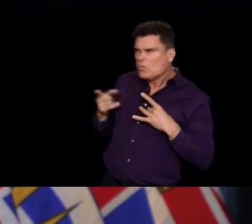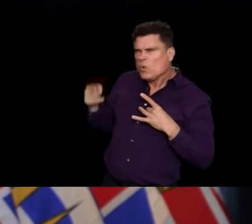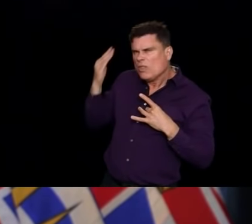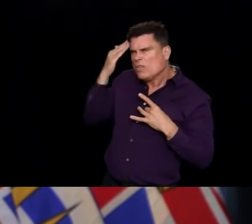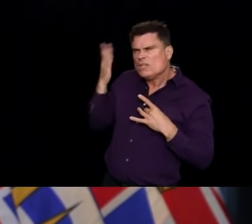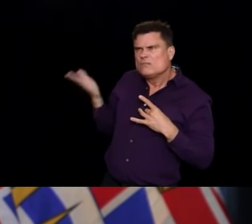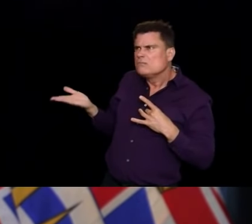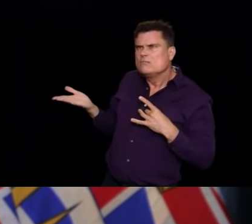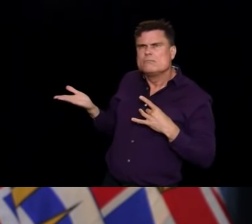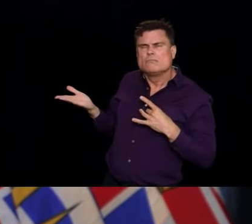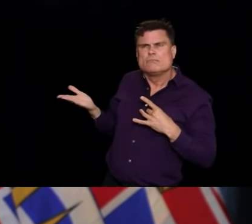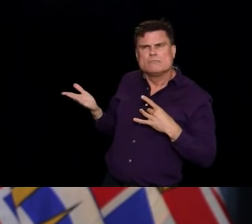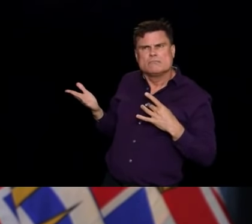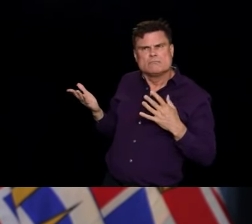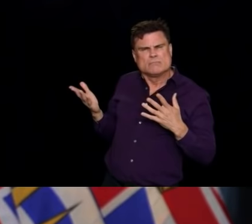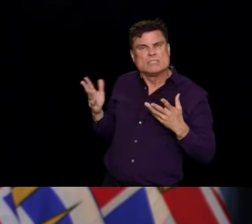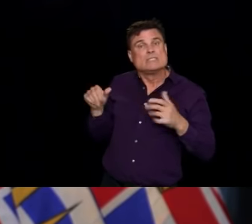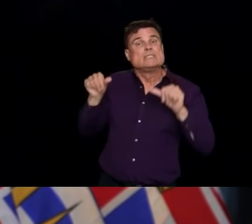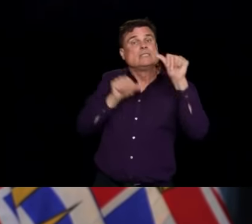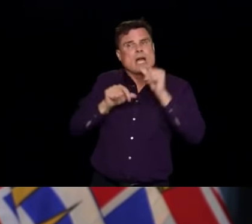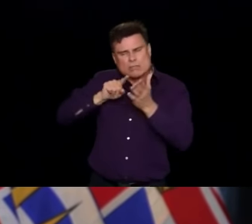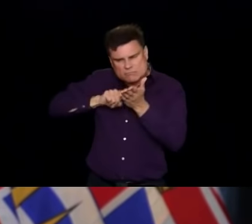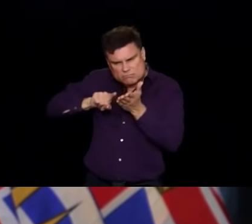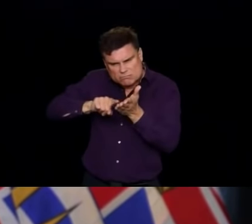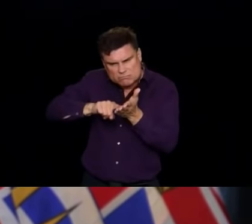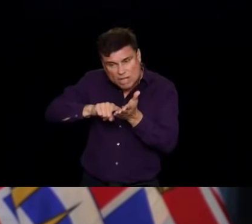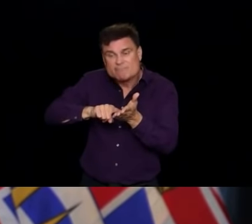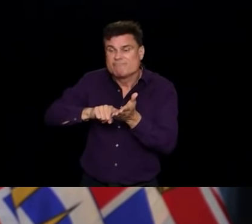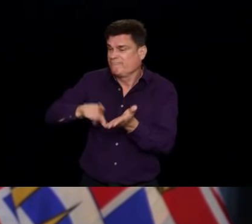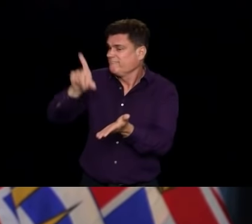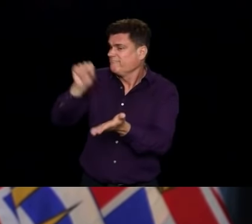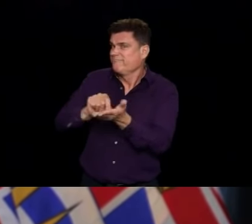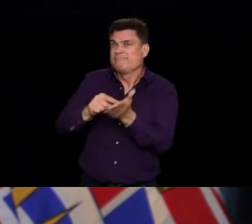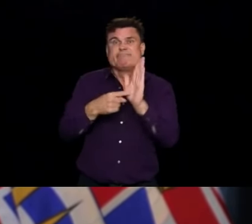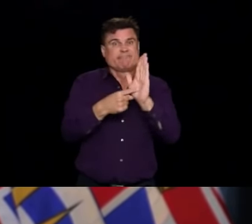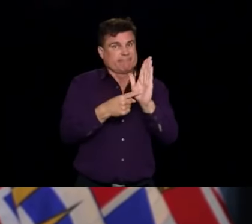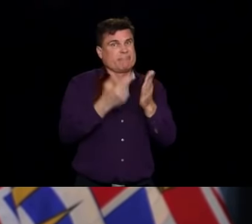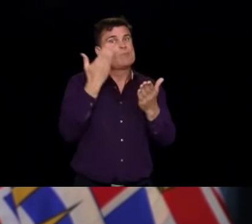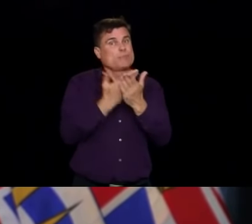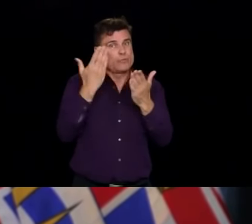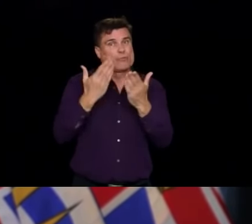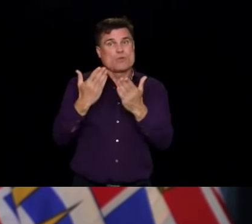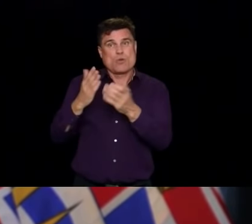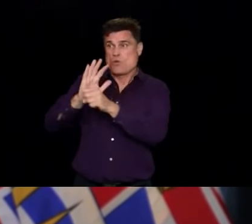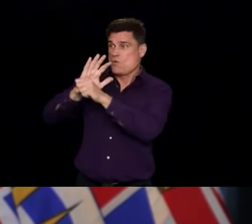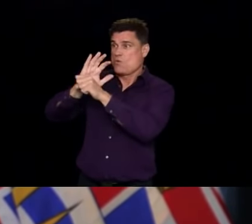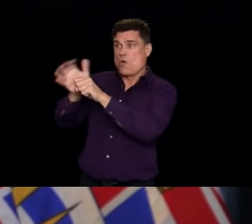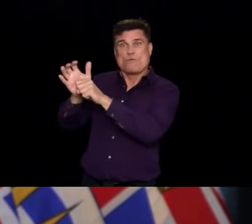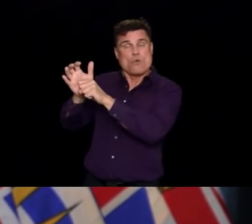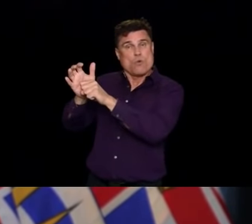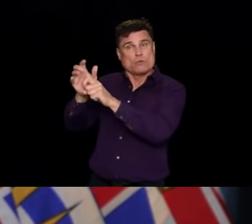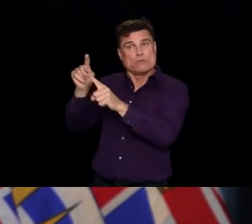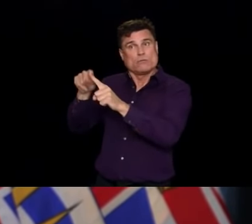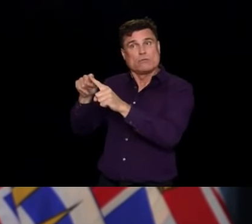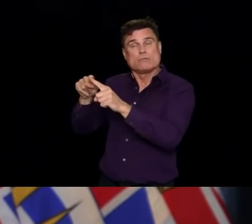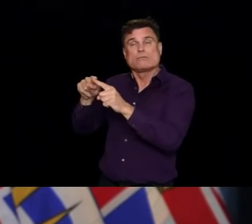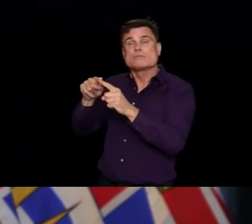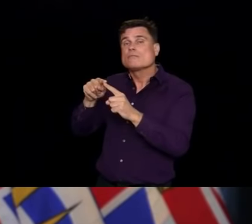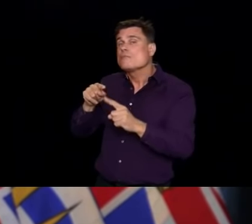about this new paper and the concerns raised by these scientists across the world about this airborne quality of the